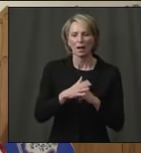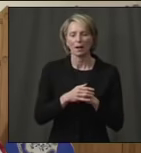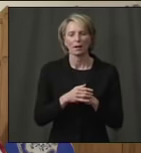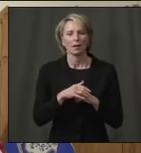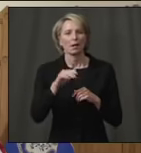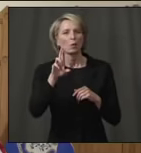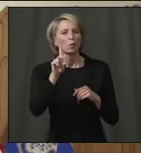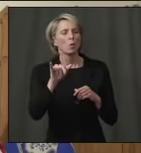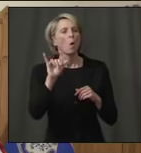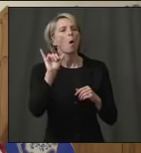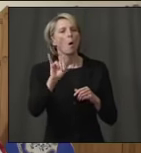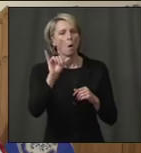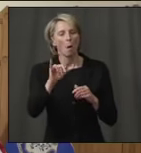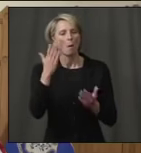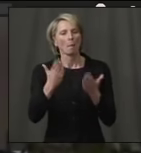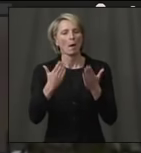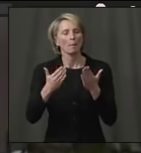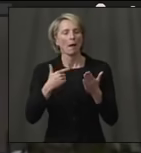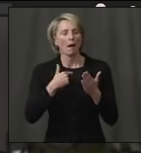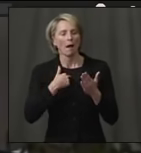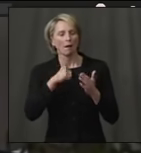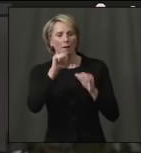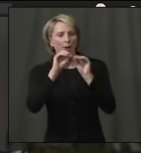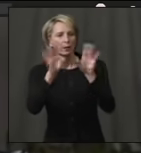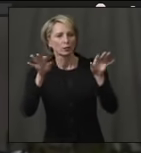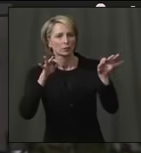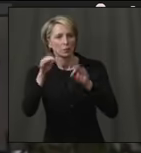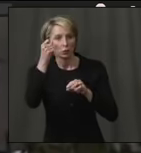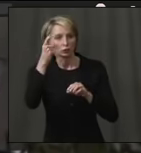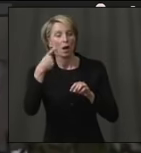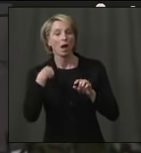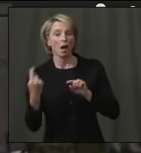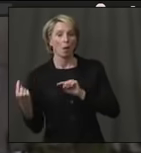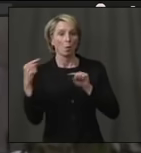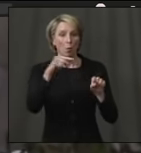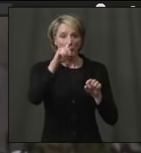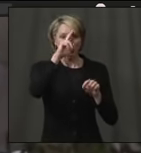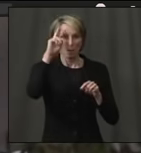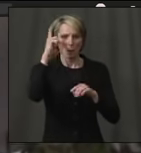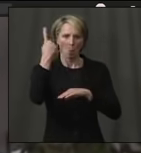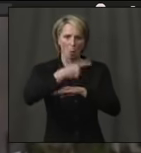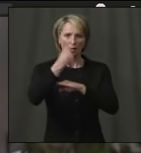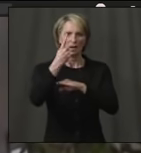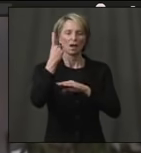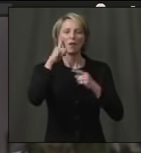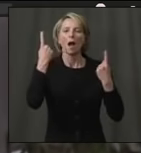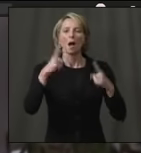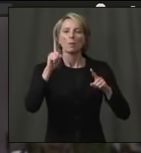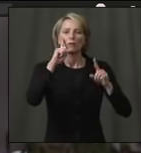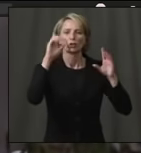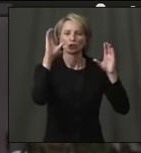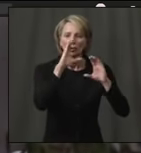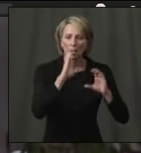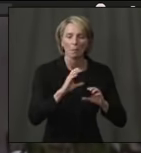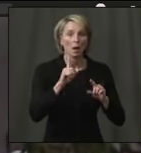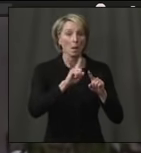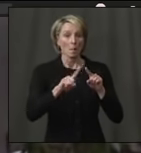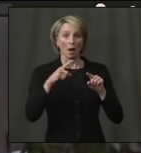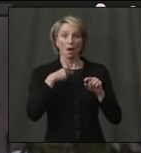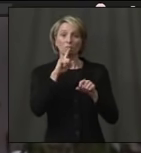have misstated. I went to the hospital one day for a checkup, but I was never